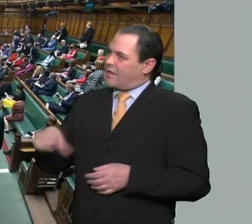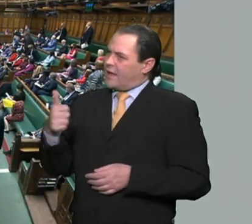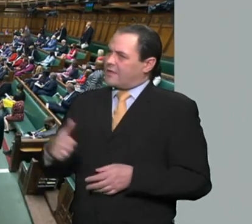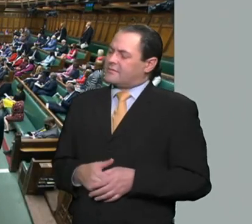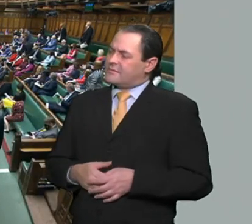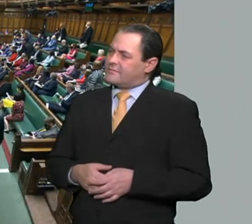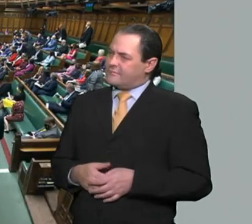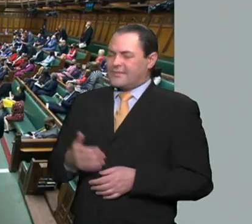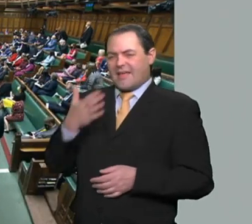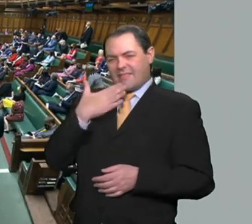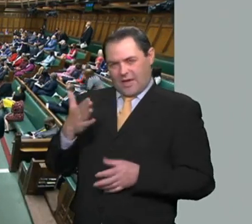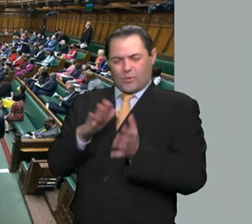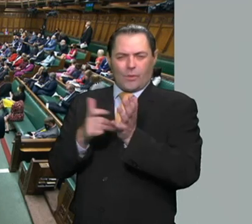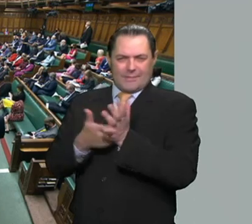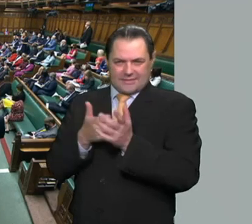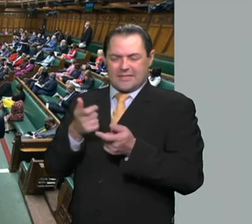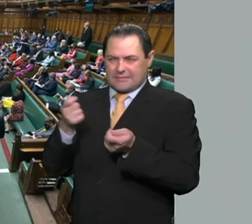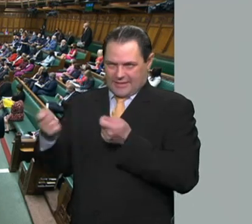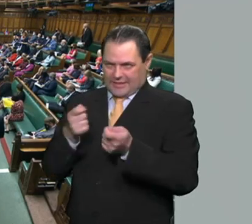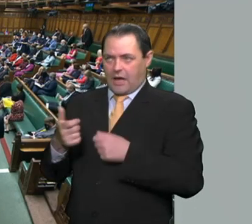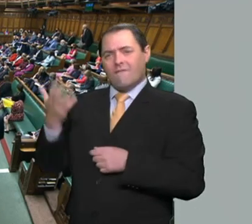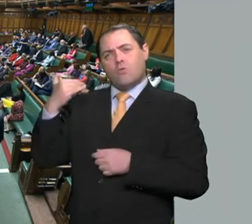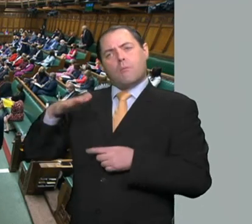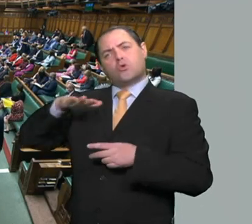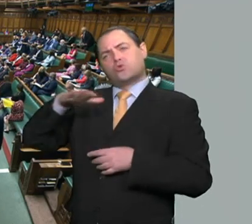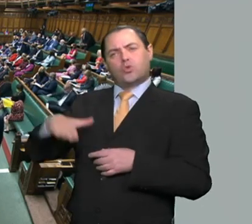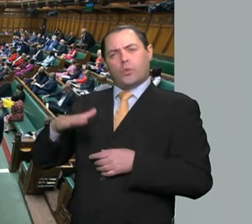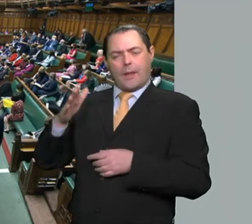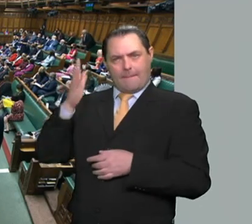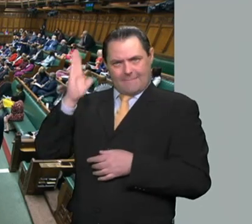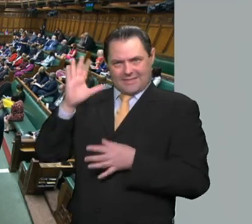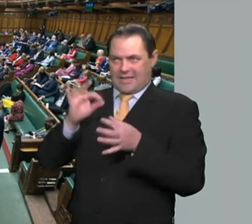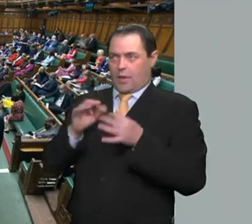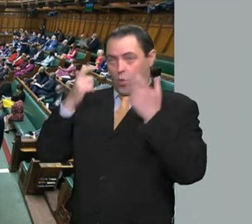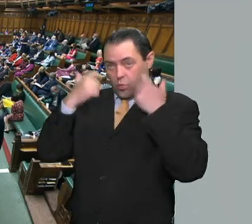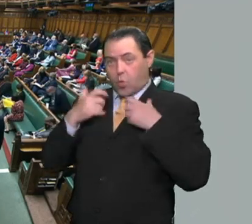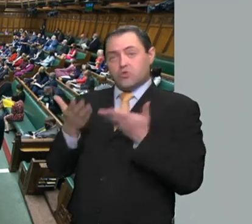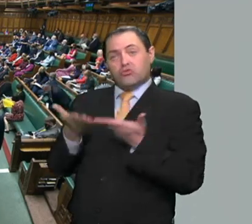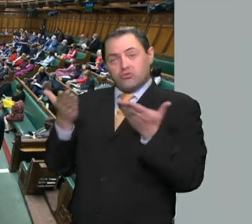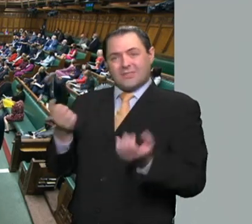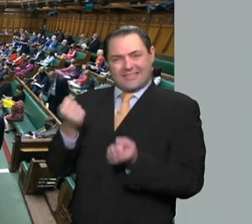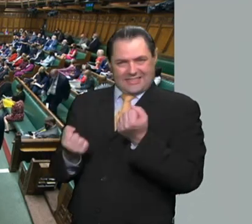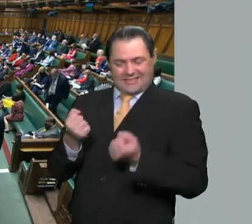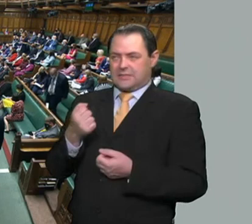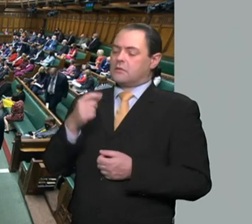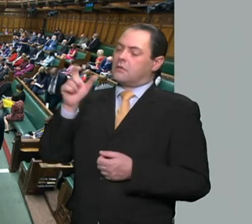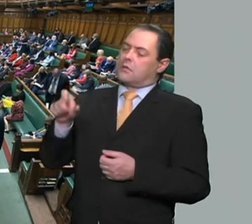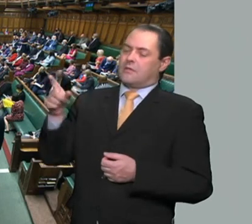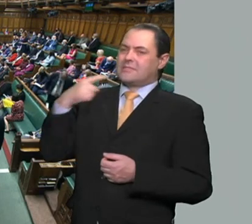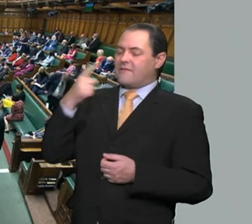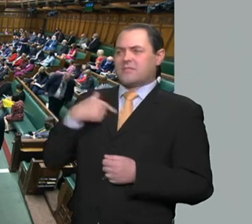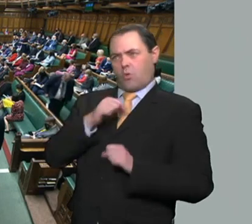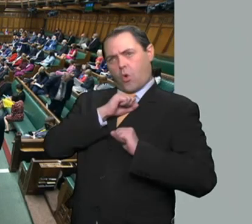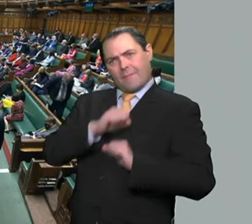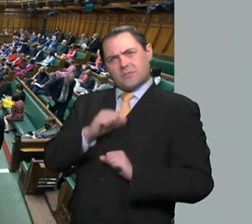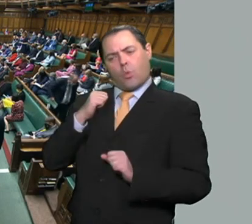you, Mr. Speaker. A former junior minister for Courts and Justice once told this House he was absolutely committed